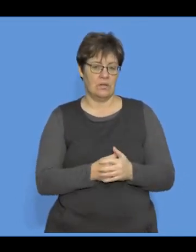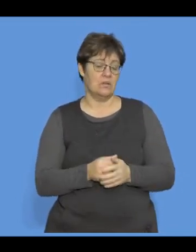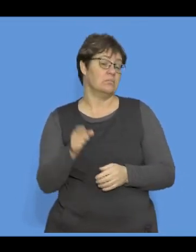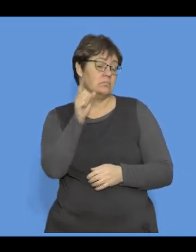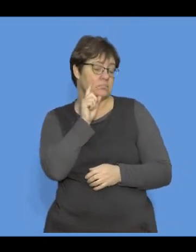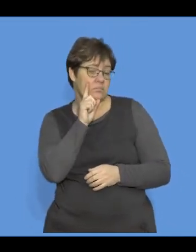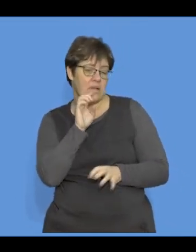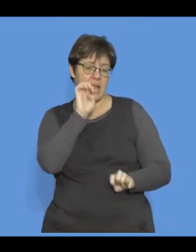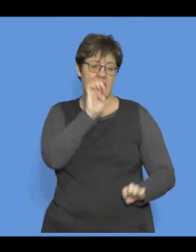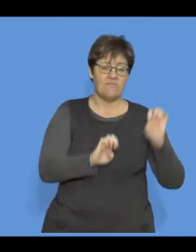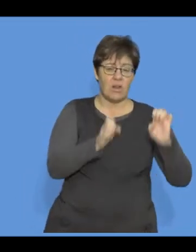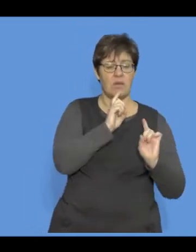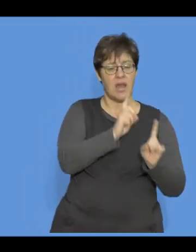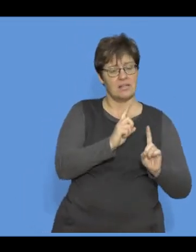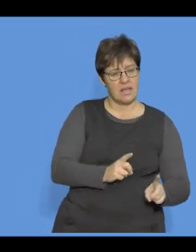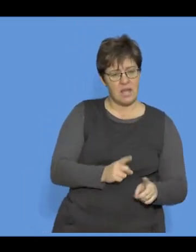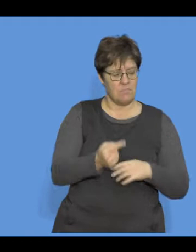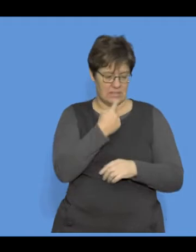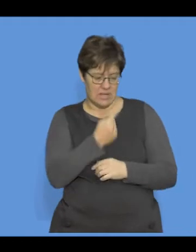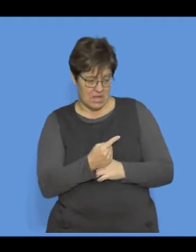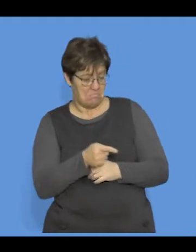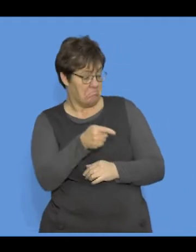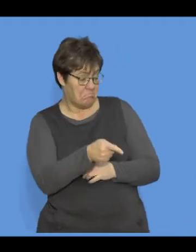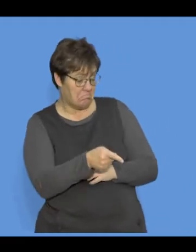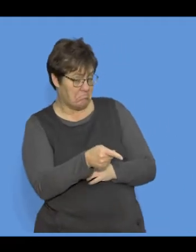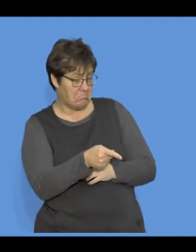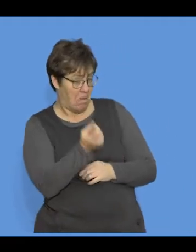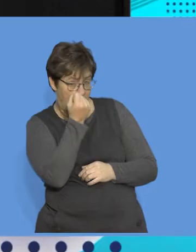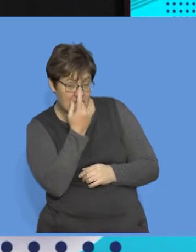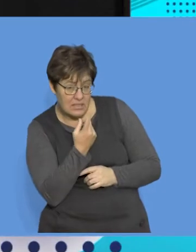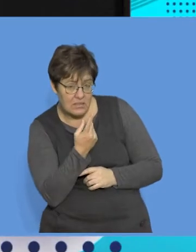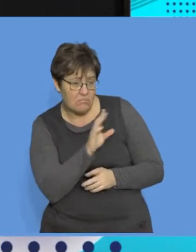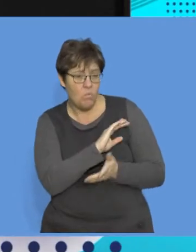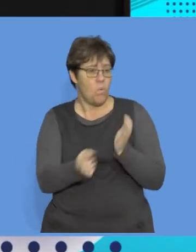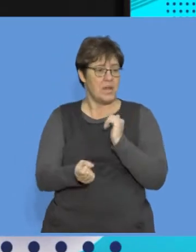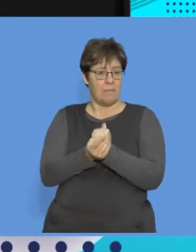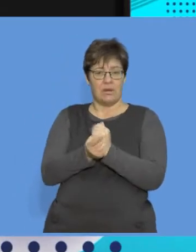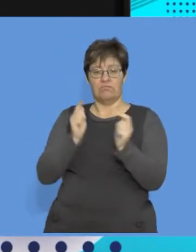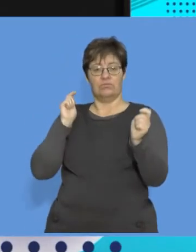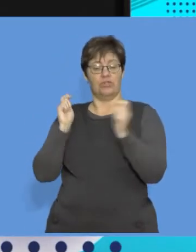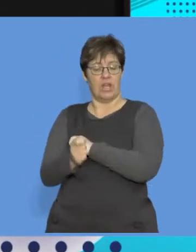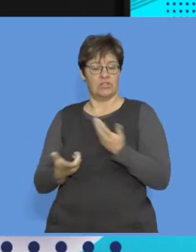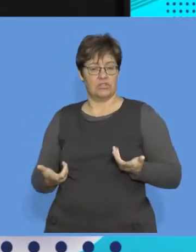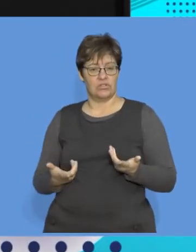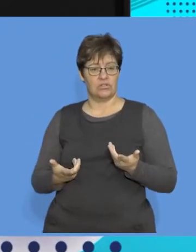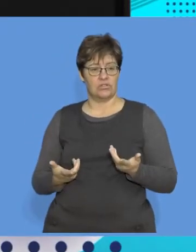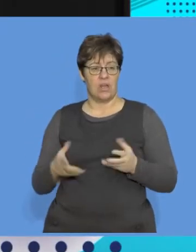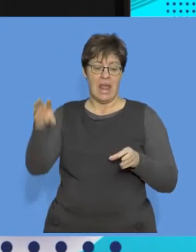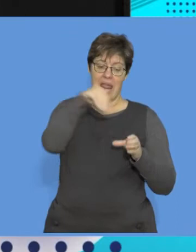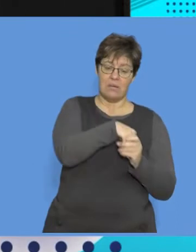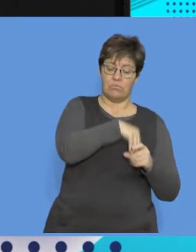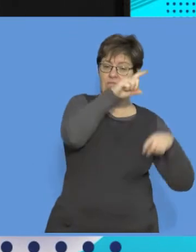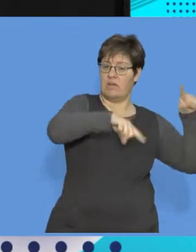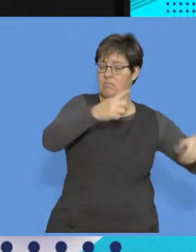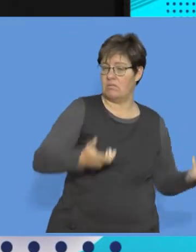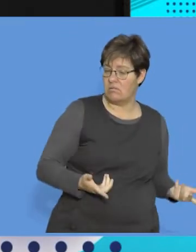checking and evaluating your answer, you've got to say, does this make sense? What would happen if I changed an input variable? Would